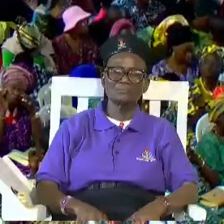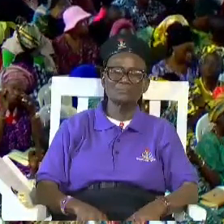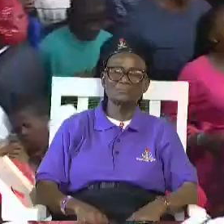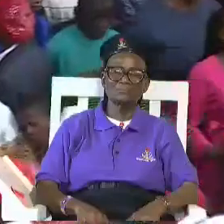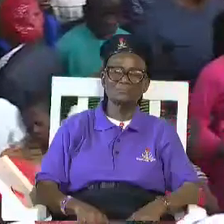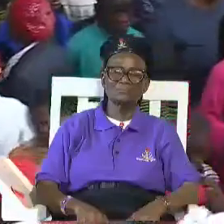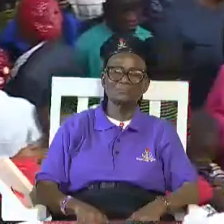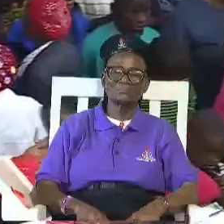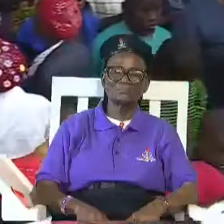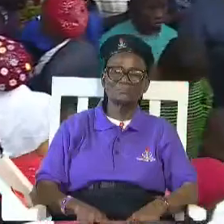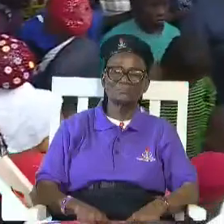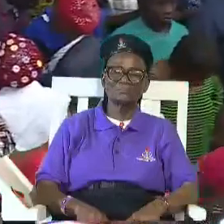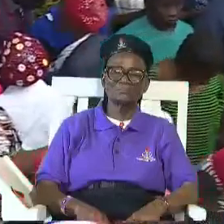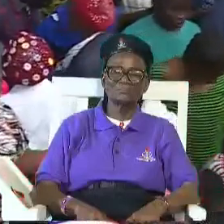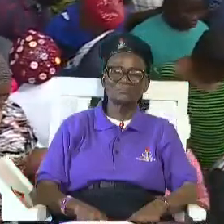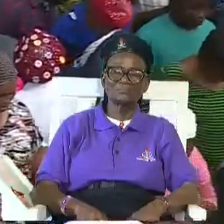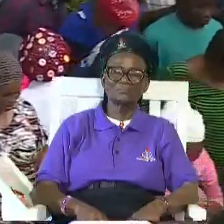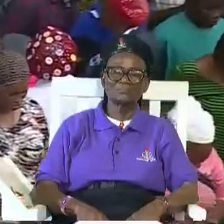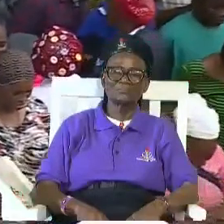Thank you, Jesus.